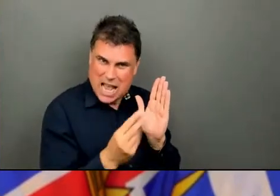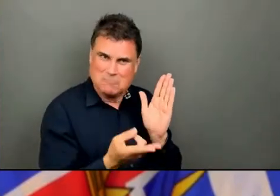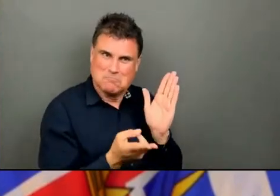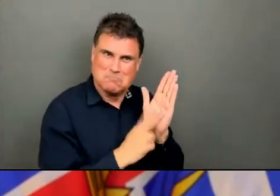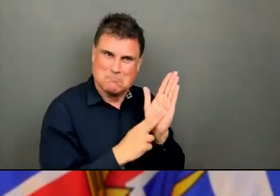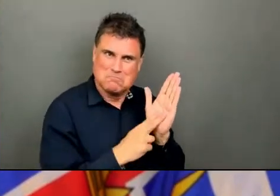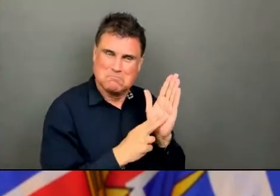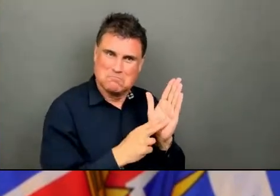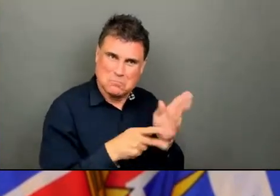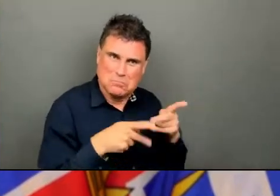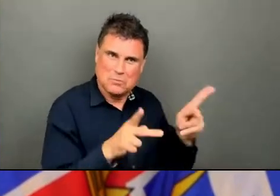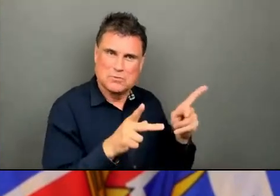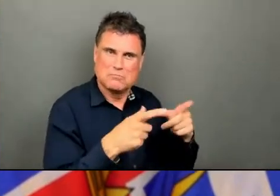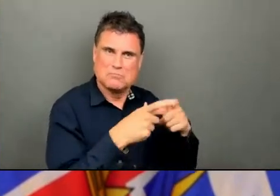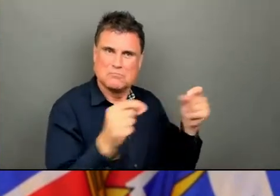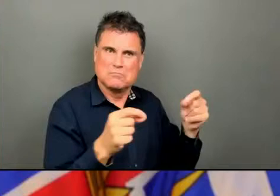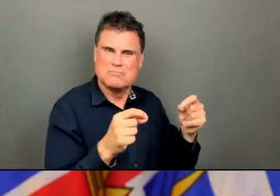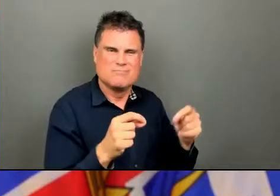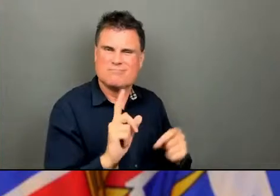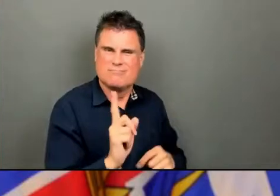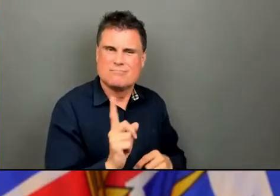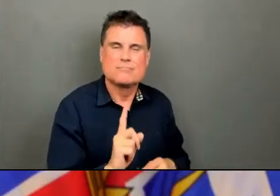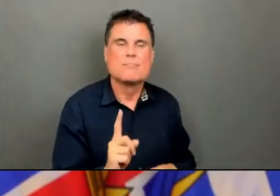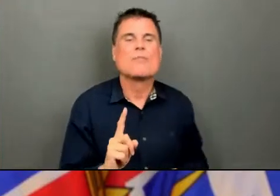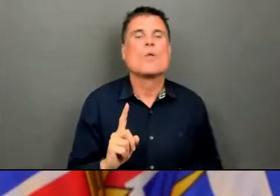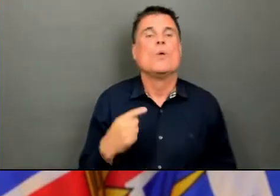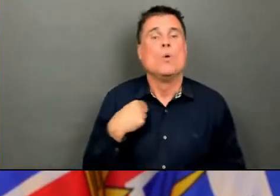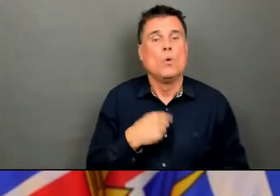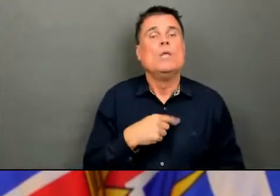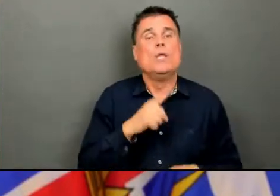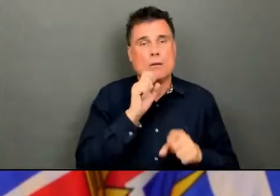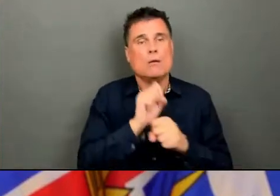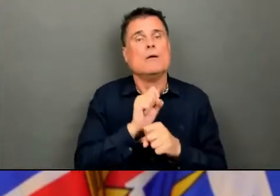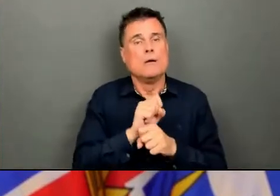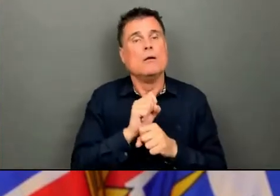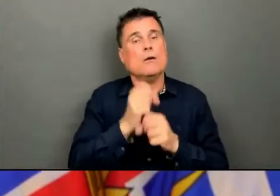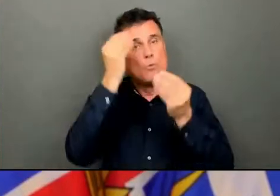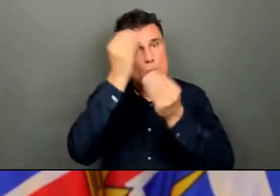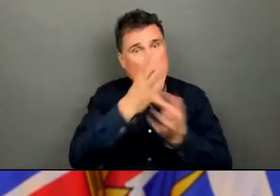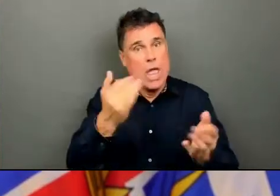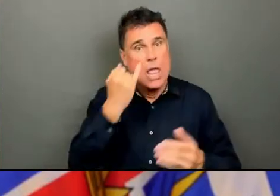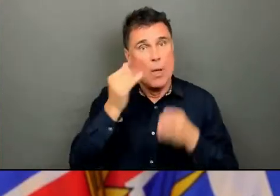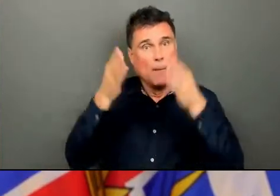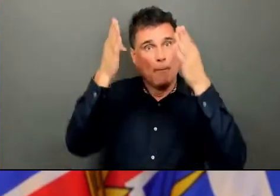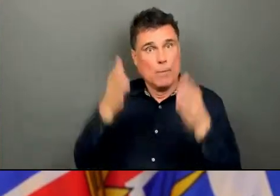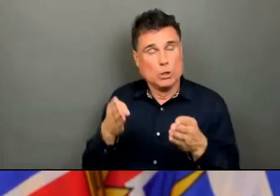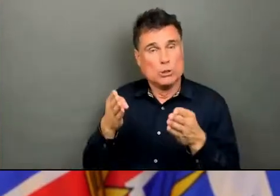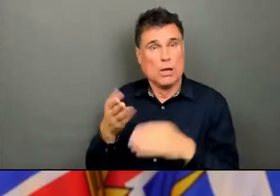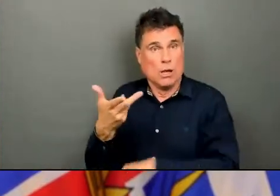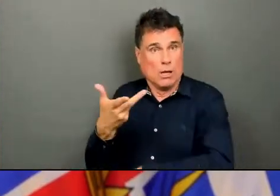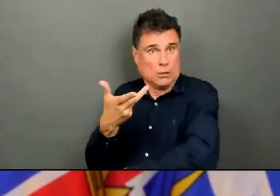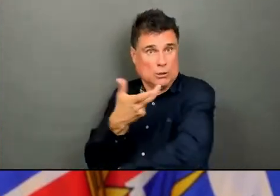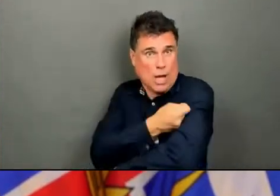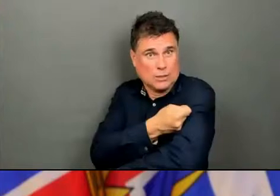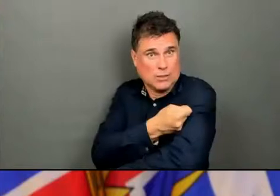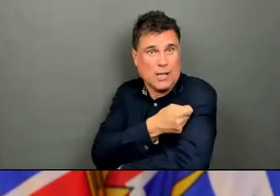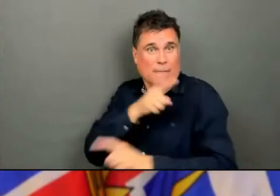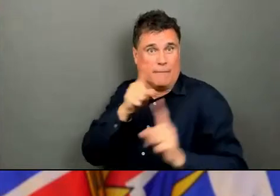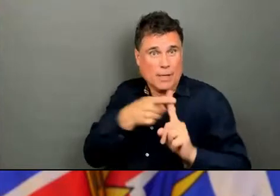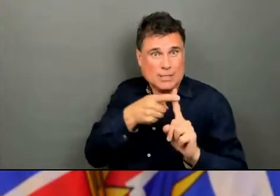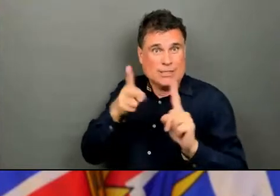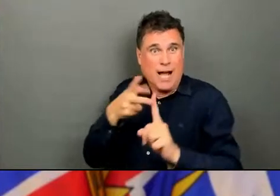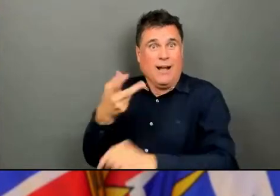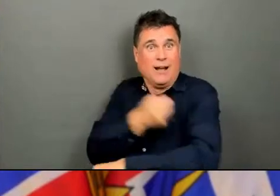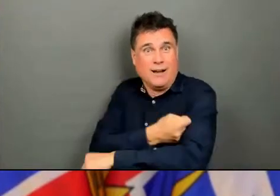Yes, we do report on breakthrough, and so I can sort of answer those questions. I do